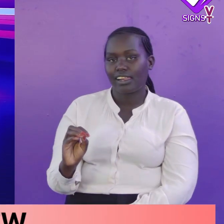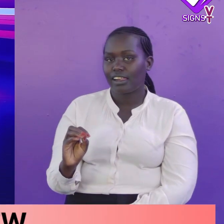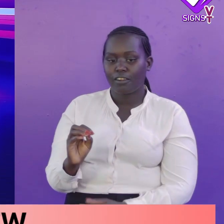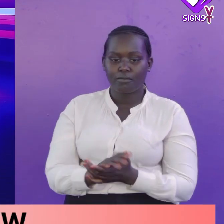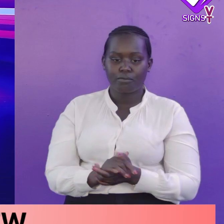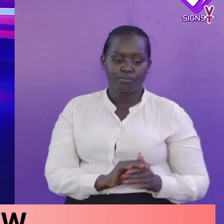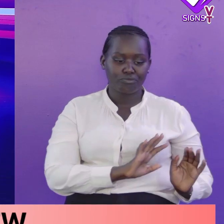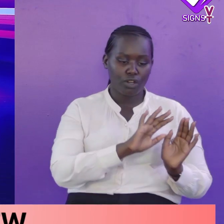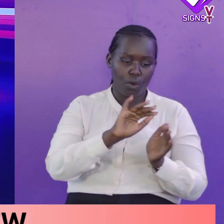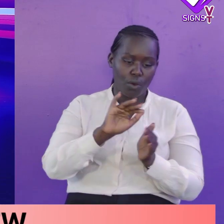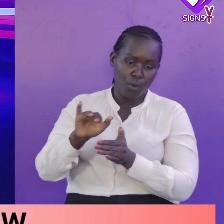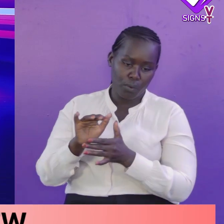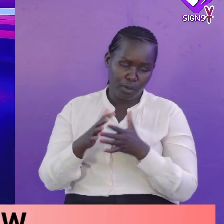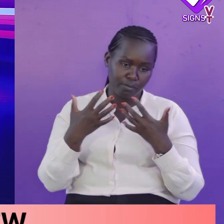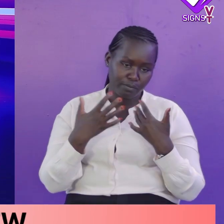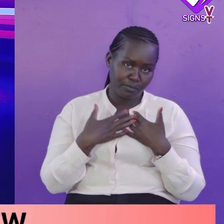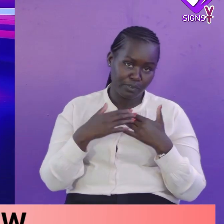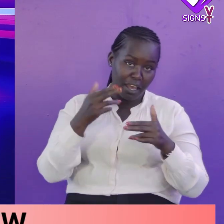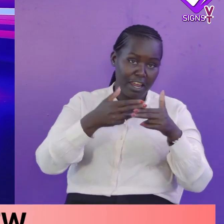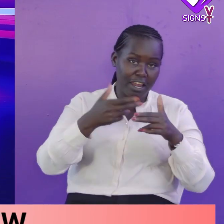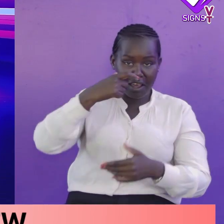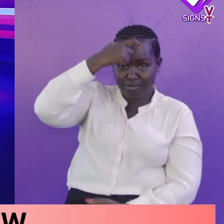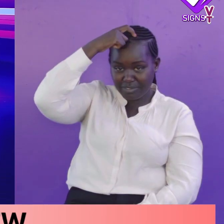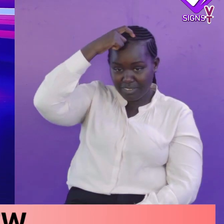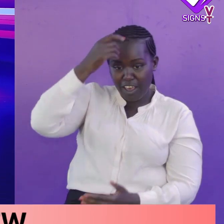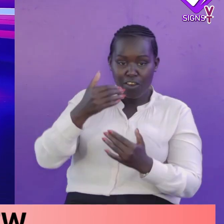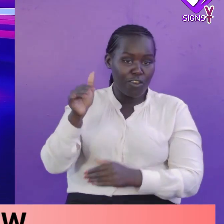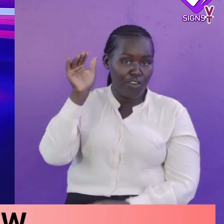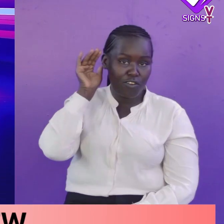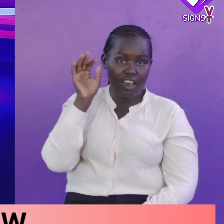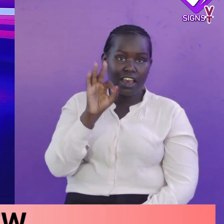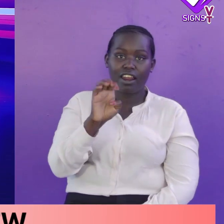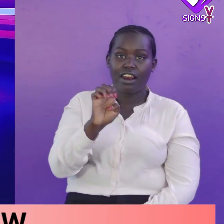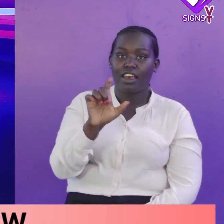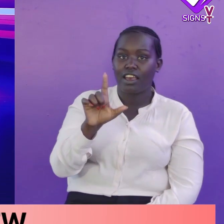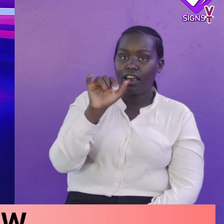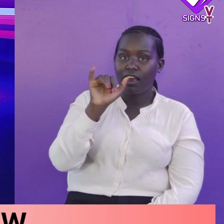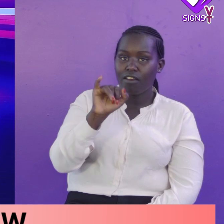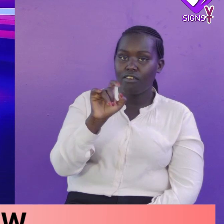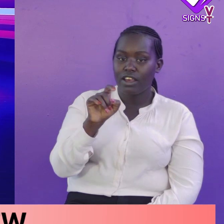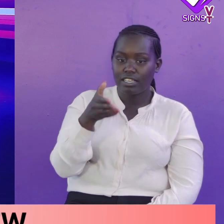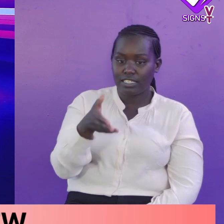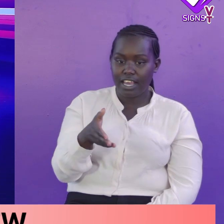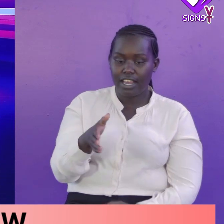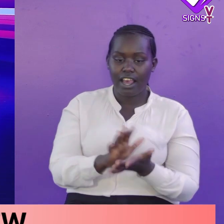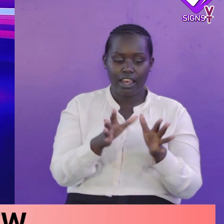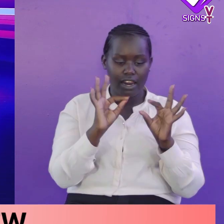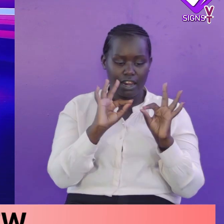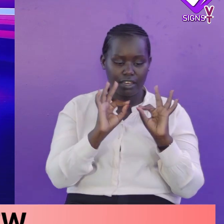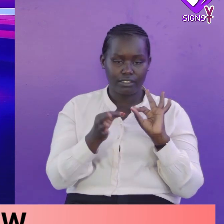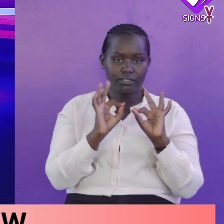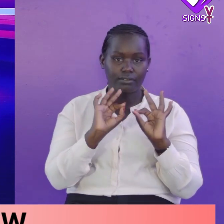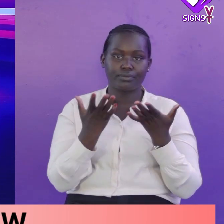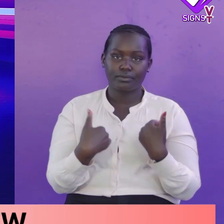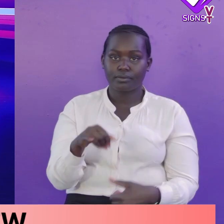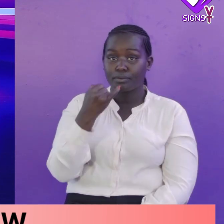Anyway, wacha nimalizie introduction. My name is Chris Mololo. You've heard Felix is here, and our sign language interpreter is